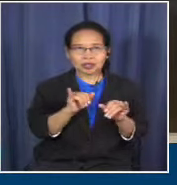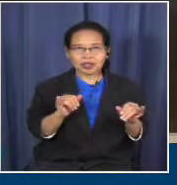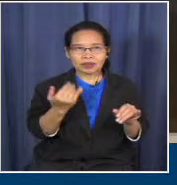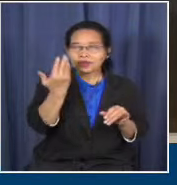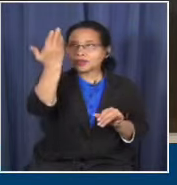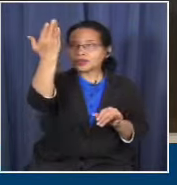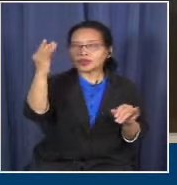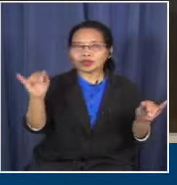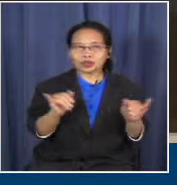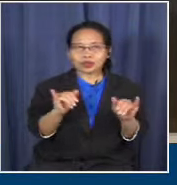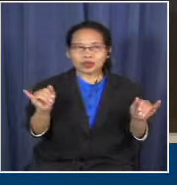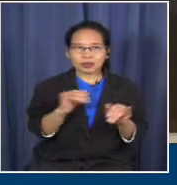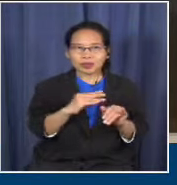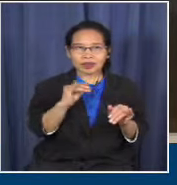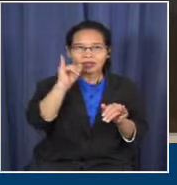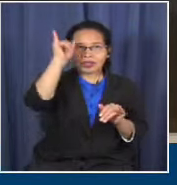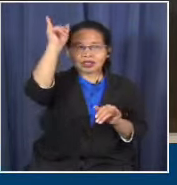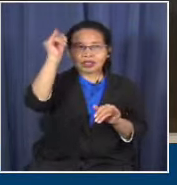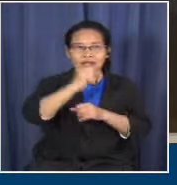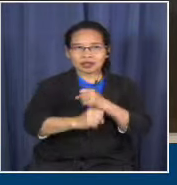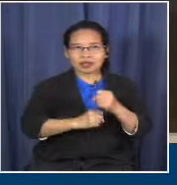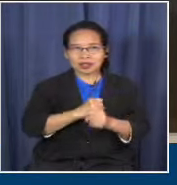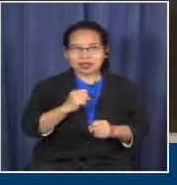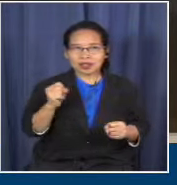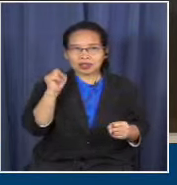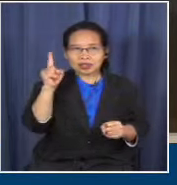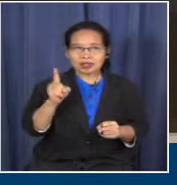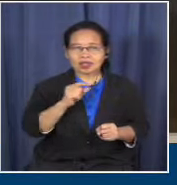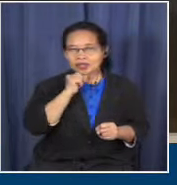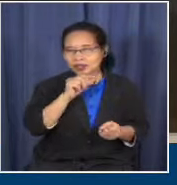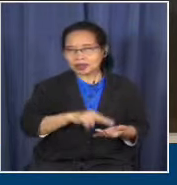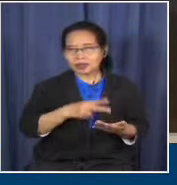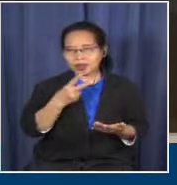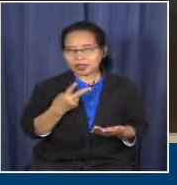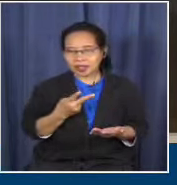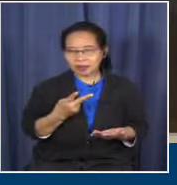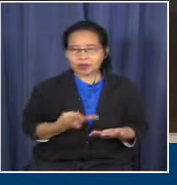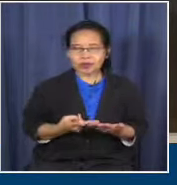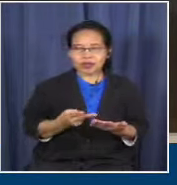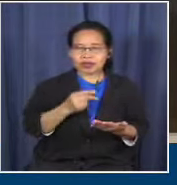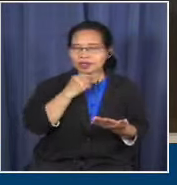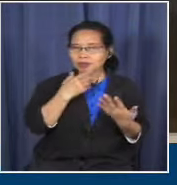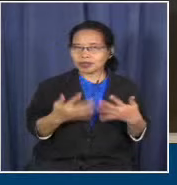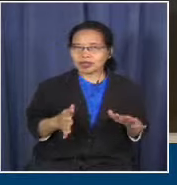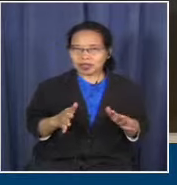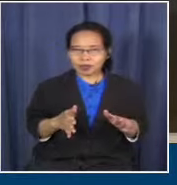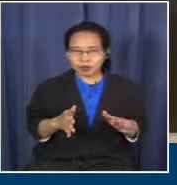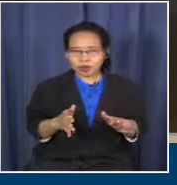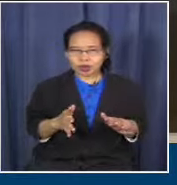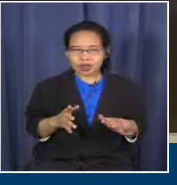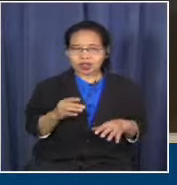But thou art the same, and thy years shall not fail.